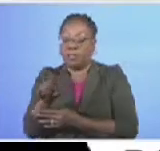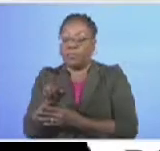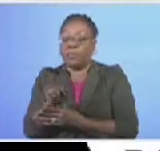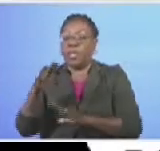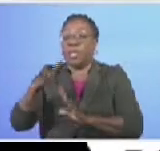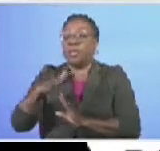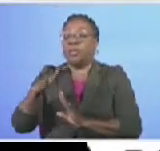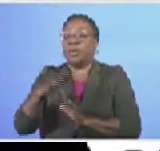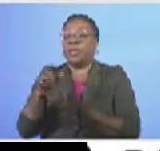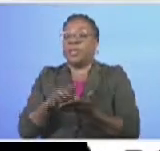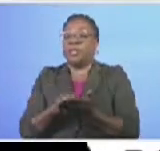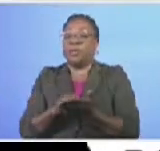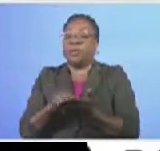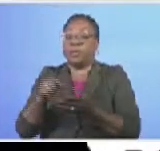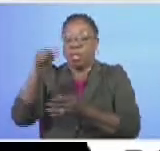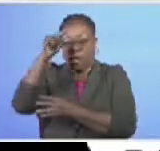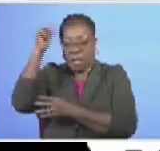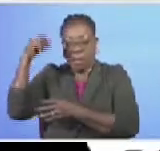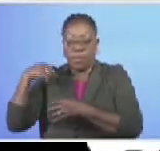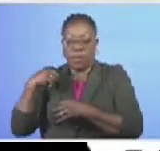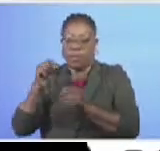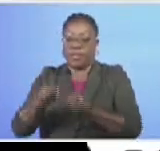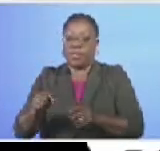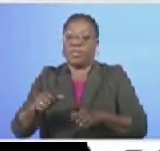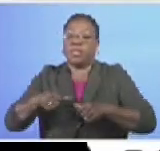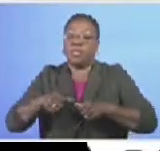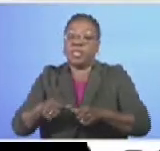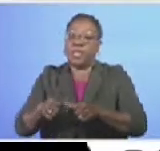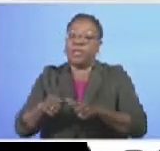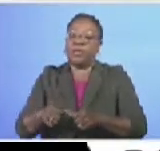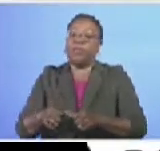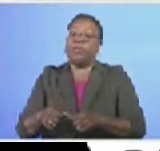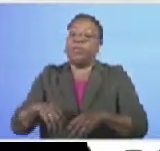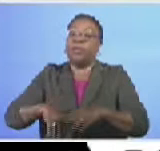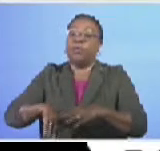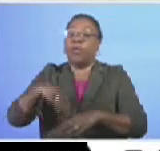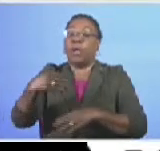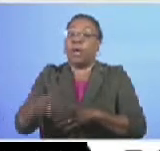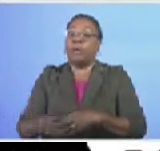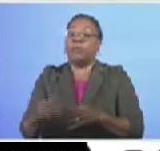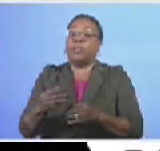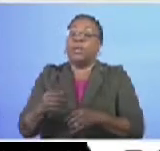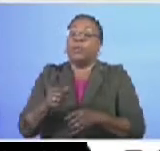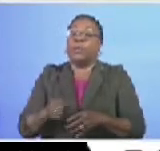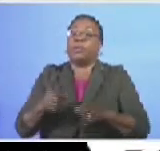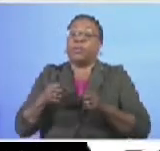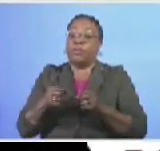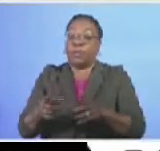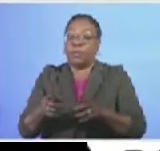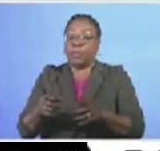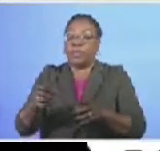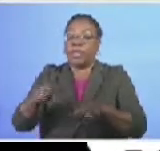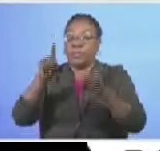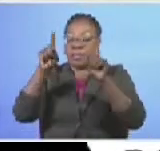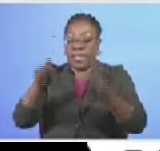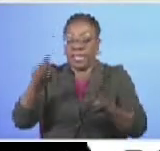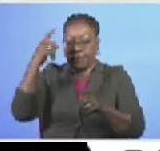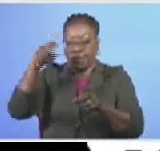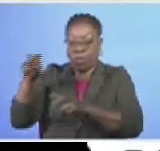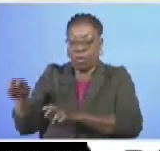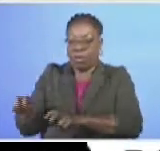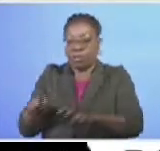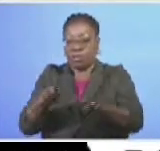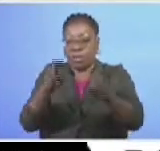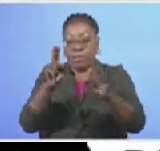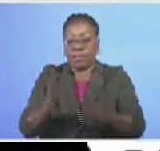Topping the news tonight, government officials are continuing to roll out the infrastructure needed to administer rapid antigen tests for travelers once